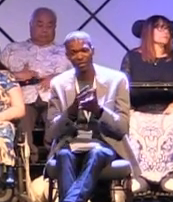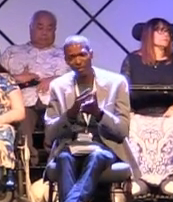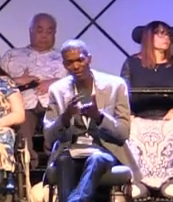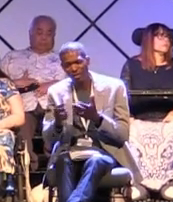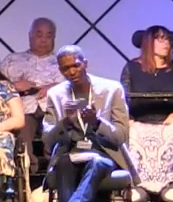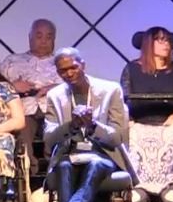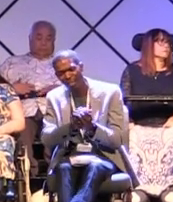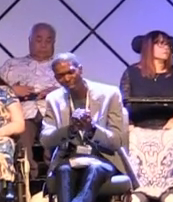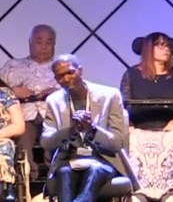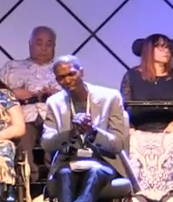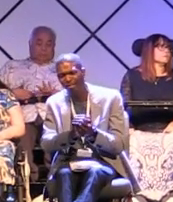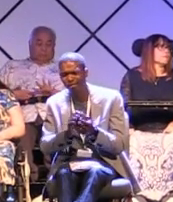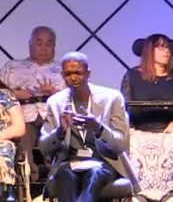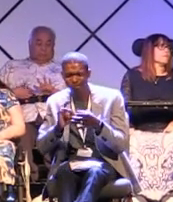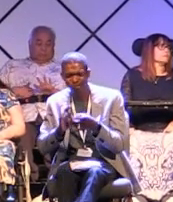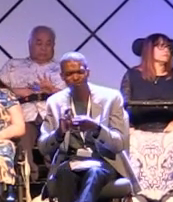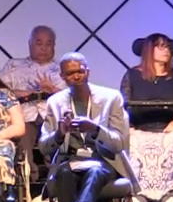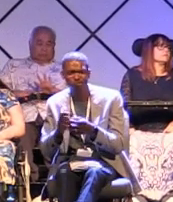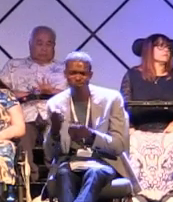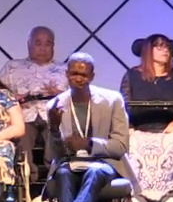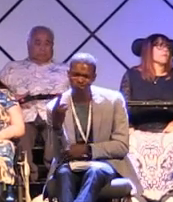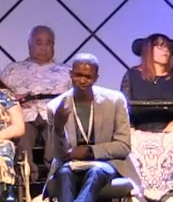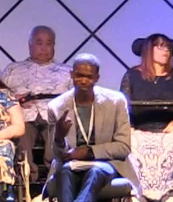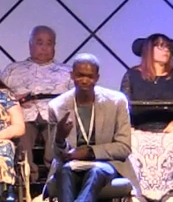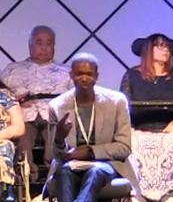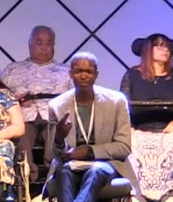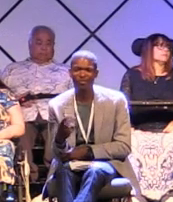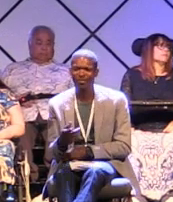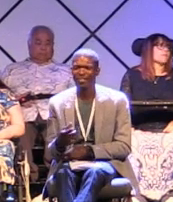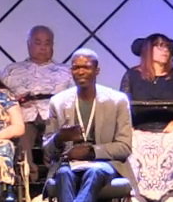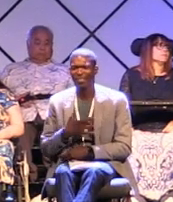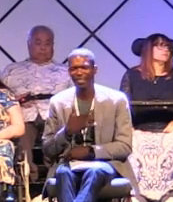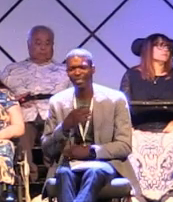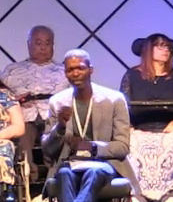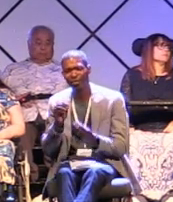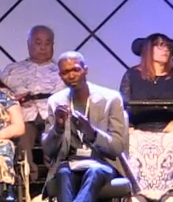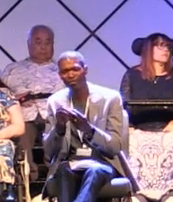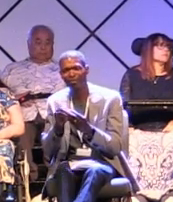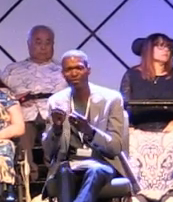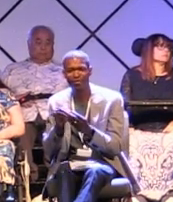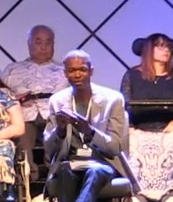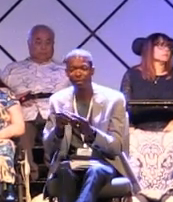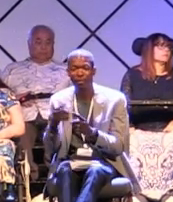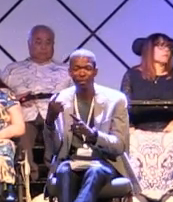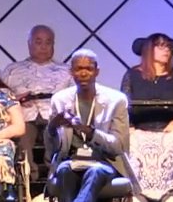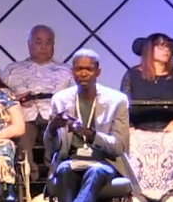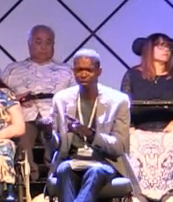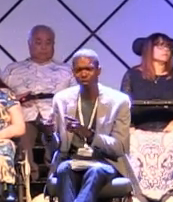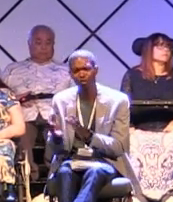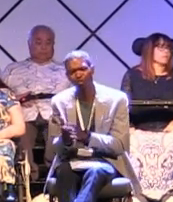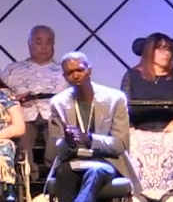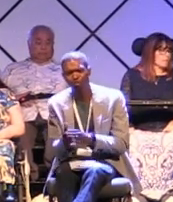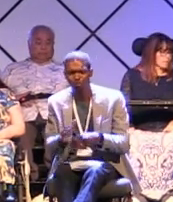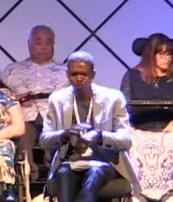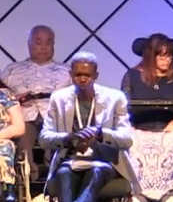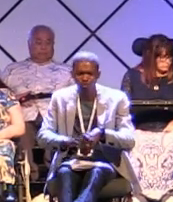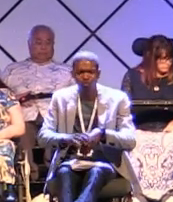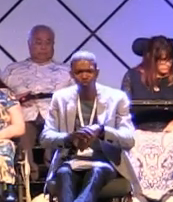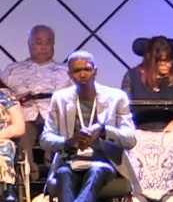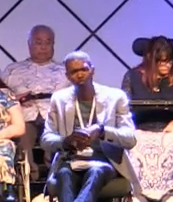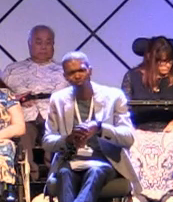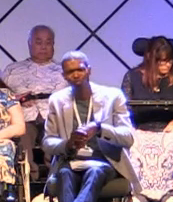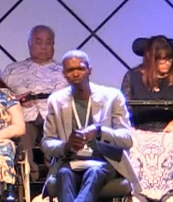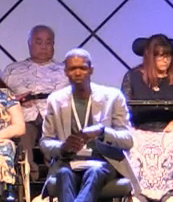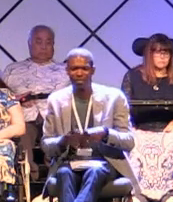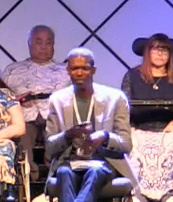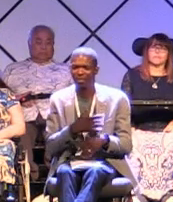Kenna's multitude of kisses and Lisa's loving, excited praise. Kenna is going to help Lisa with laundry, turning lights